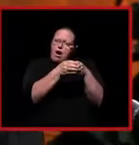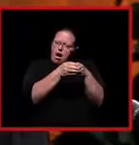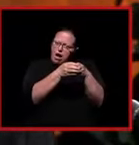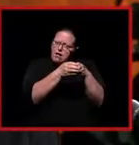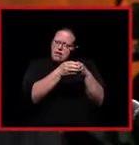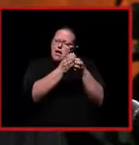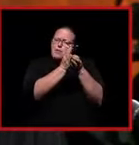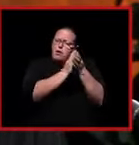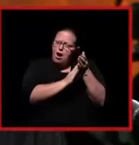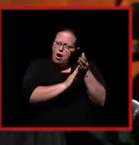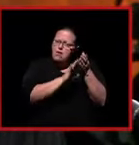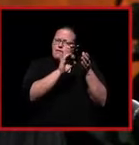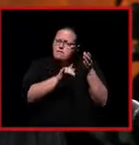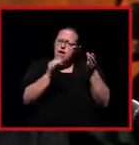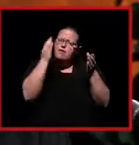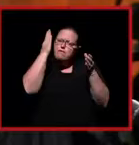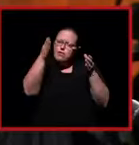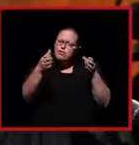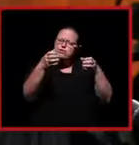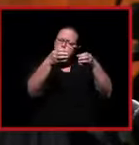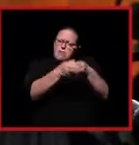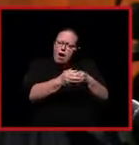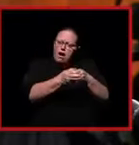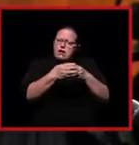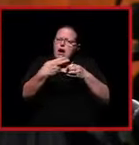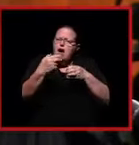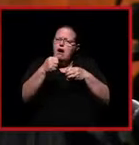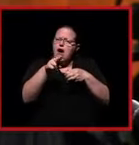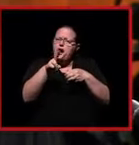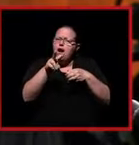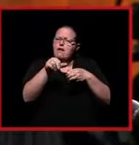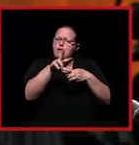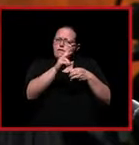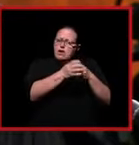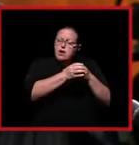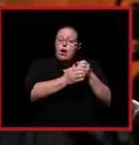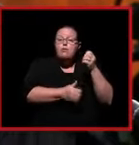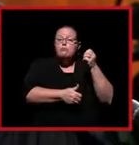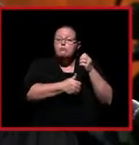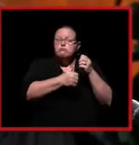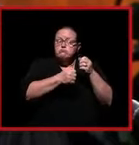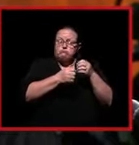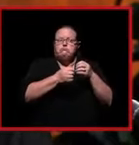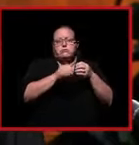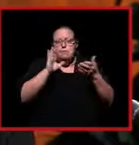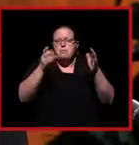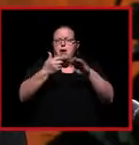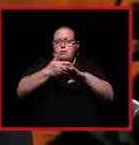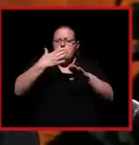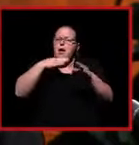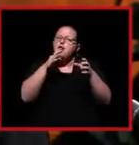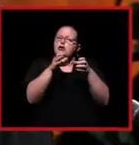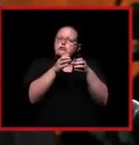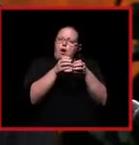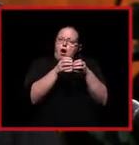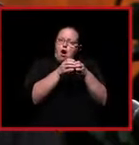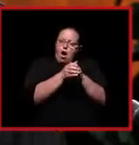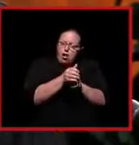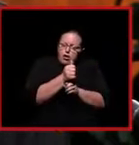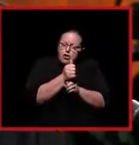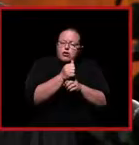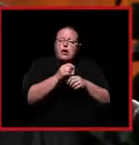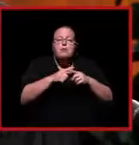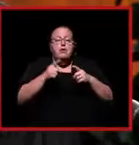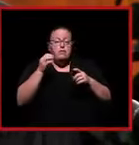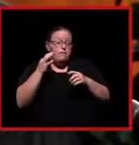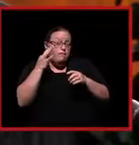part of that future, a much smaller part than it, in fact, used to be. Because in the world of the future,